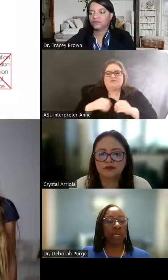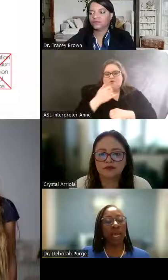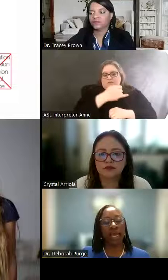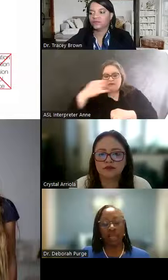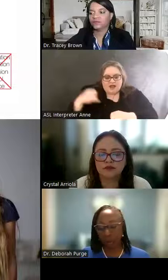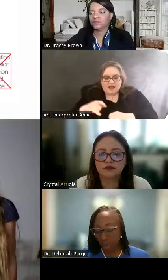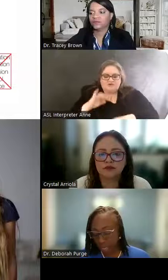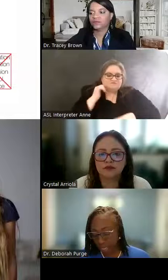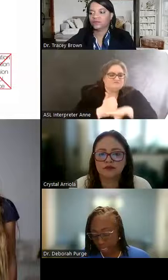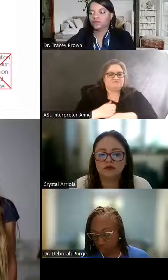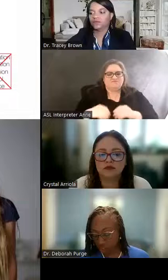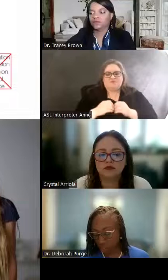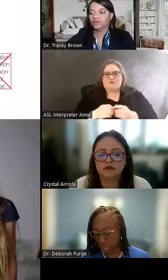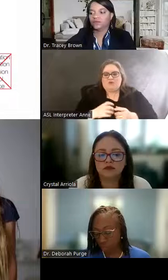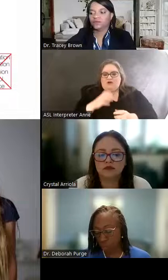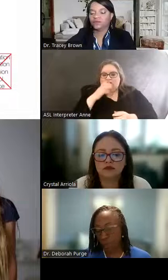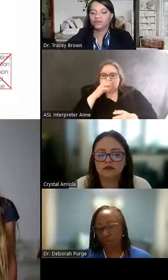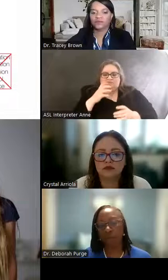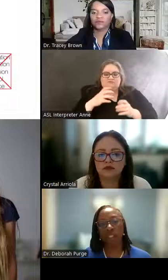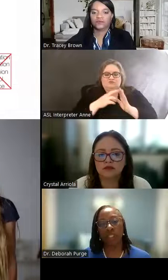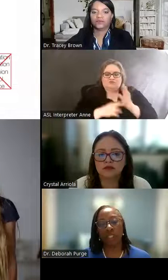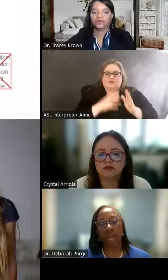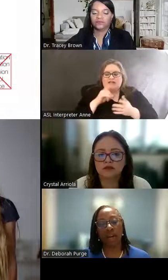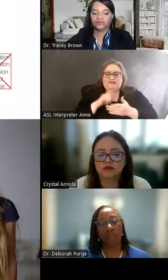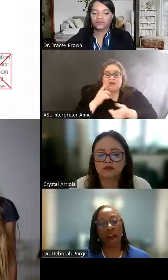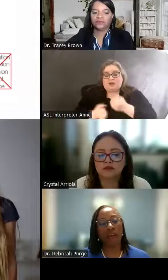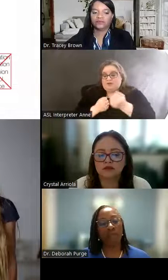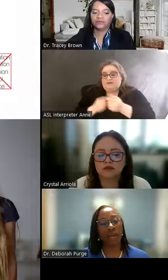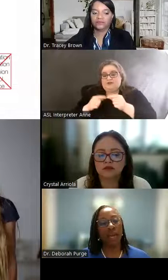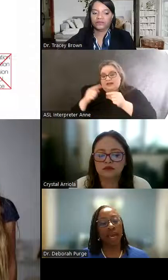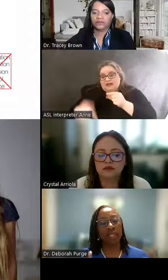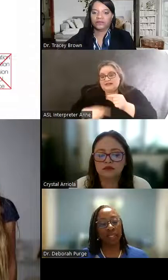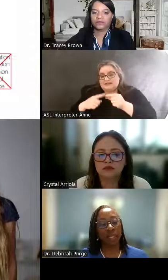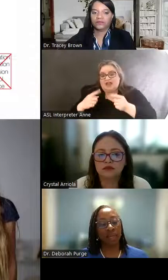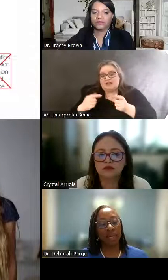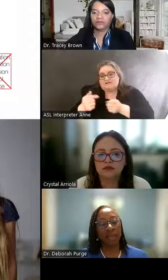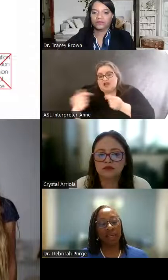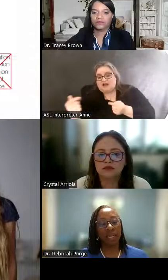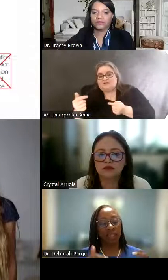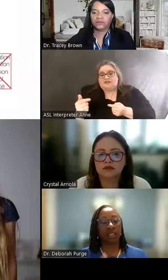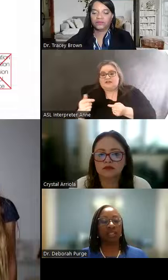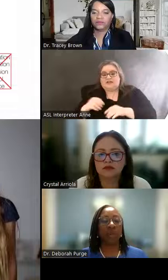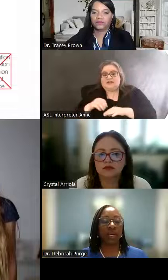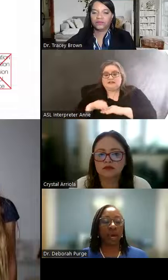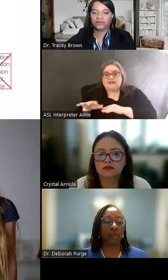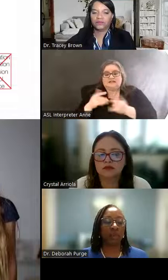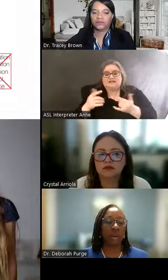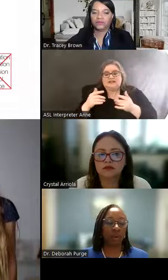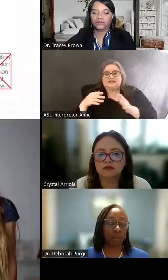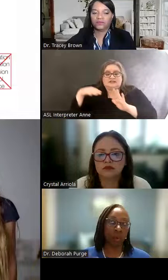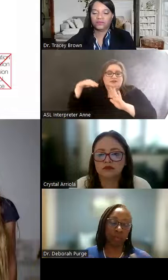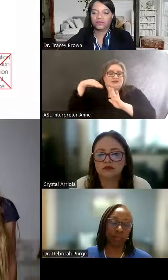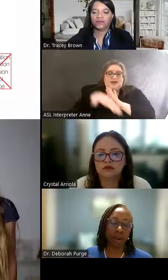rules. And then what that leads to, it reinforces a cycle of conflict and sends this into a